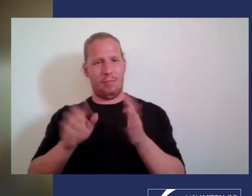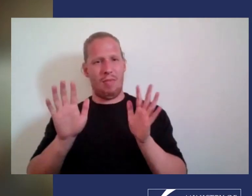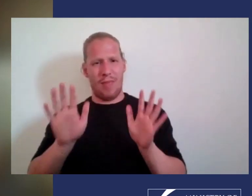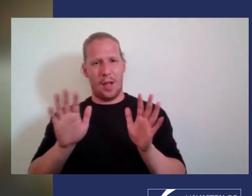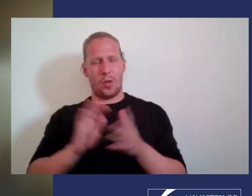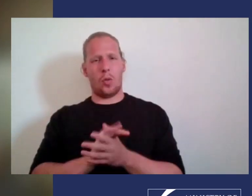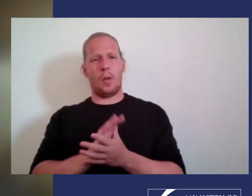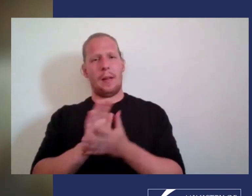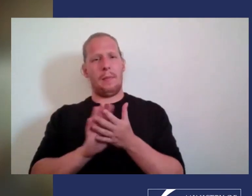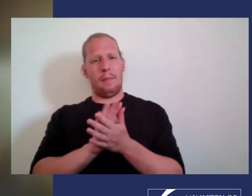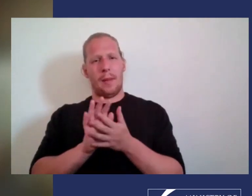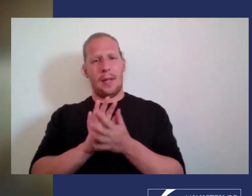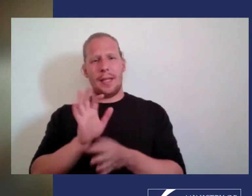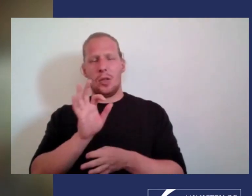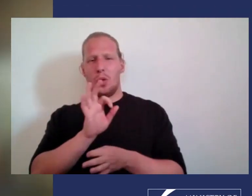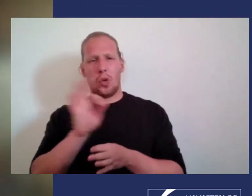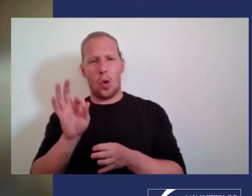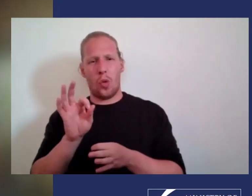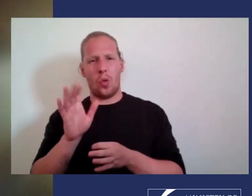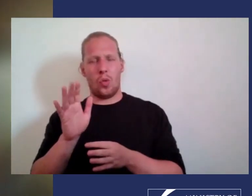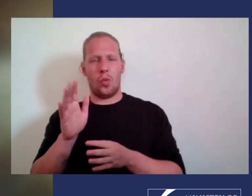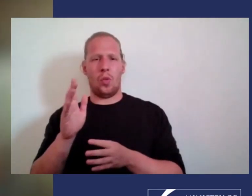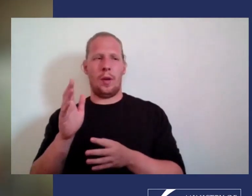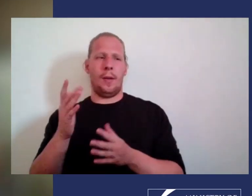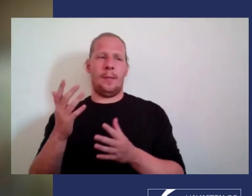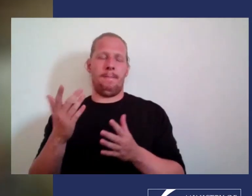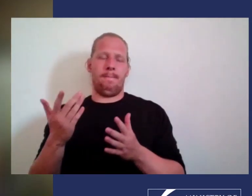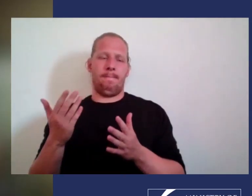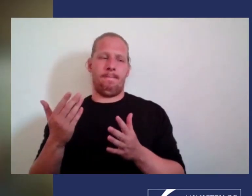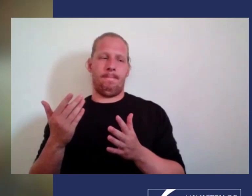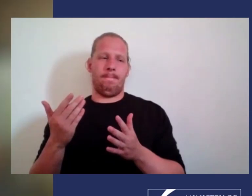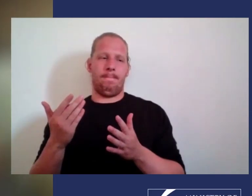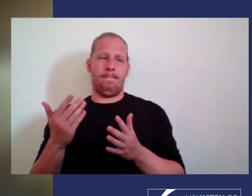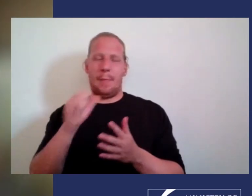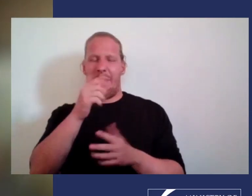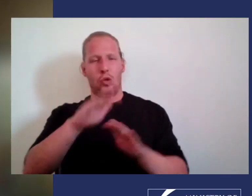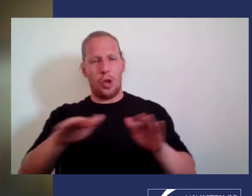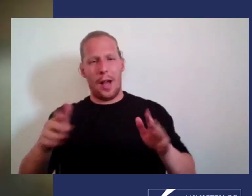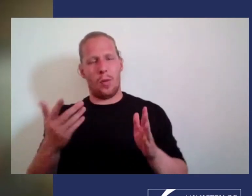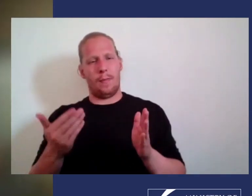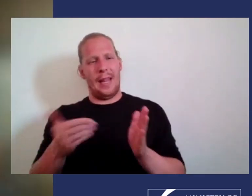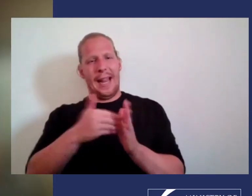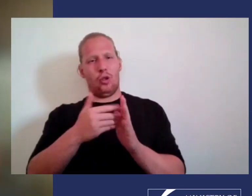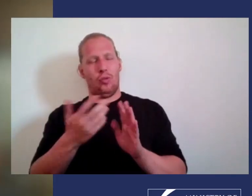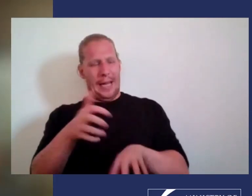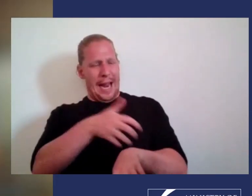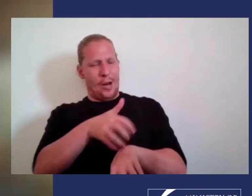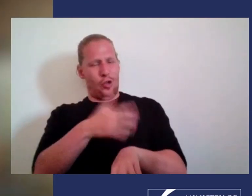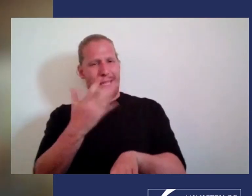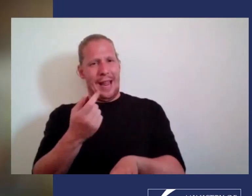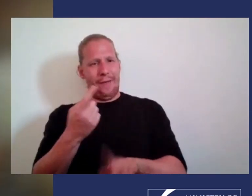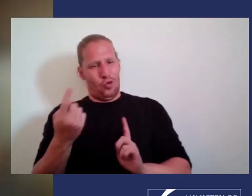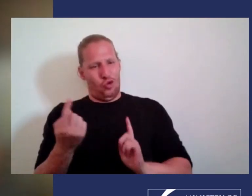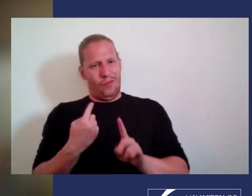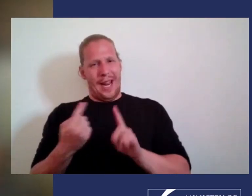So there really isn't anything that children with other allergies are going to react to. So you know